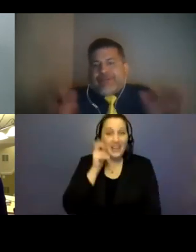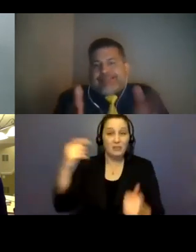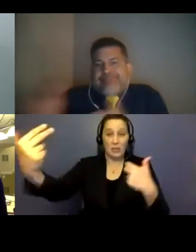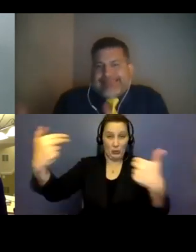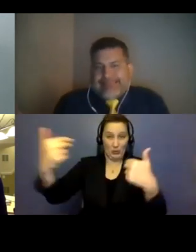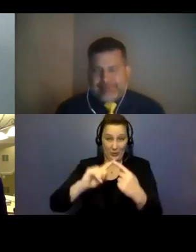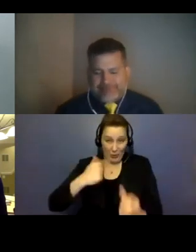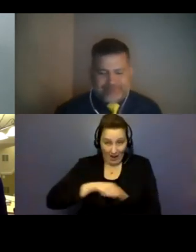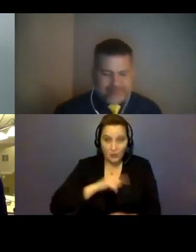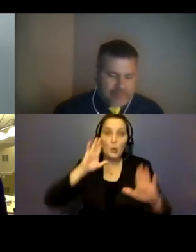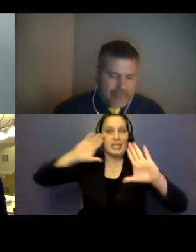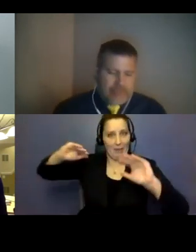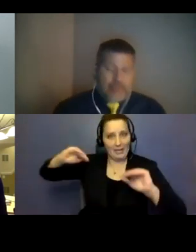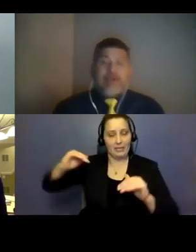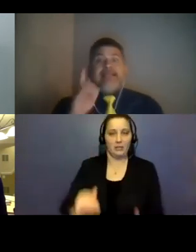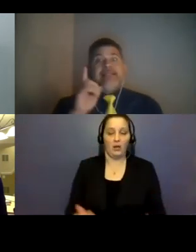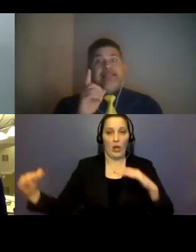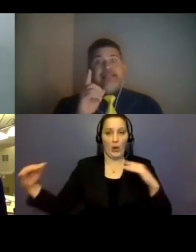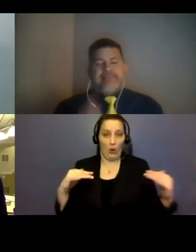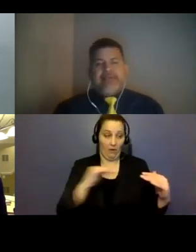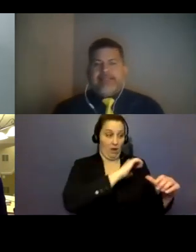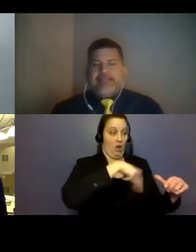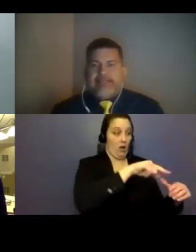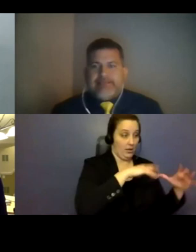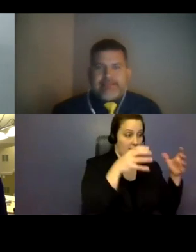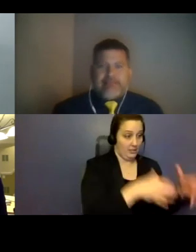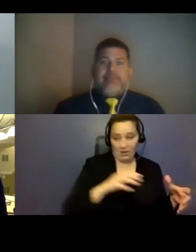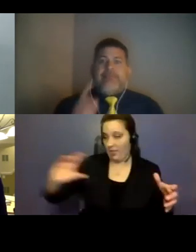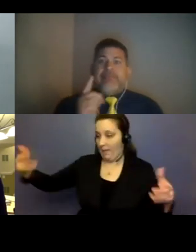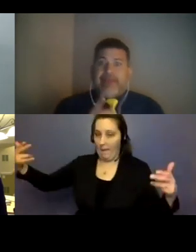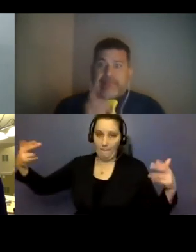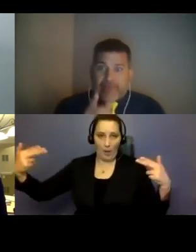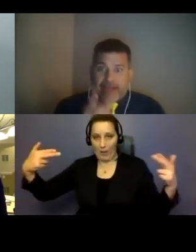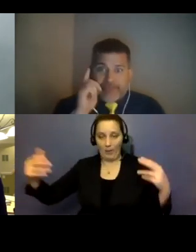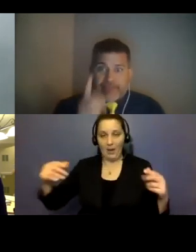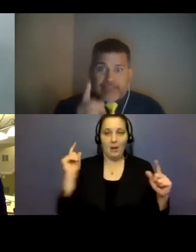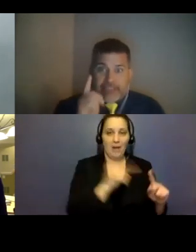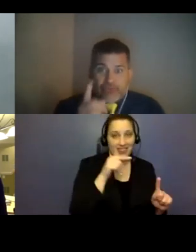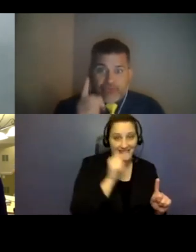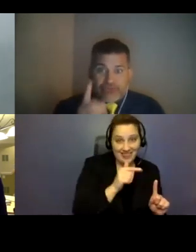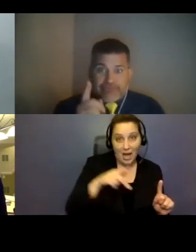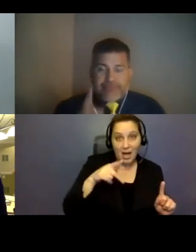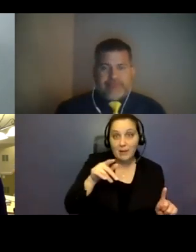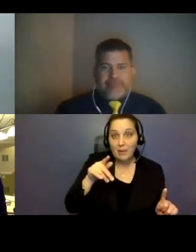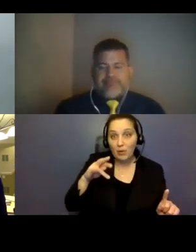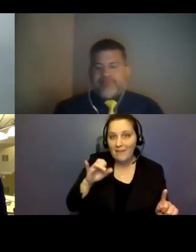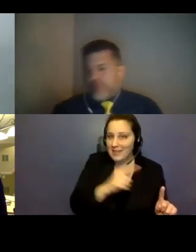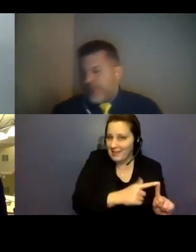You expected it. What I didn't expect is that private, he knew something.